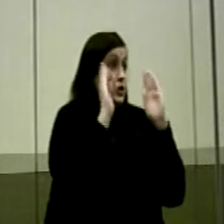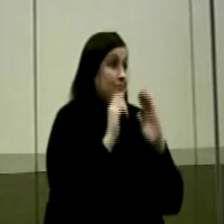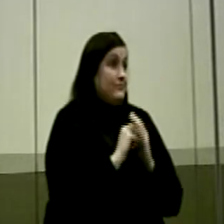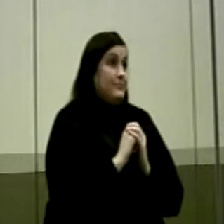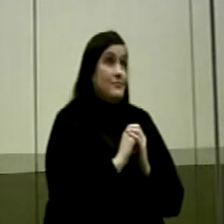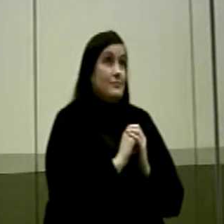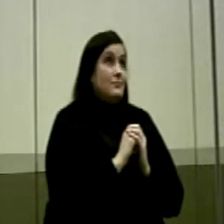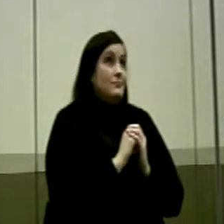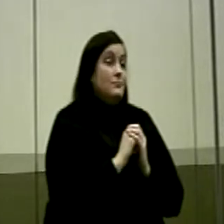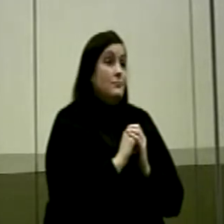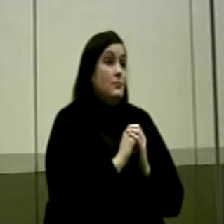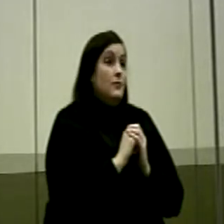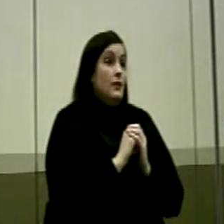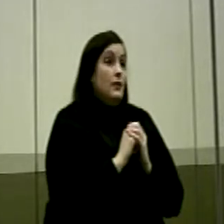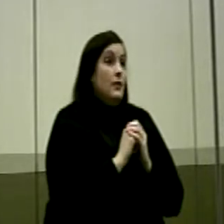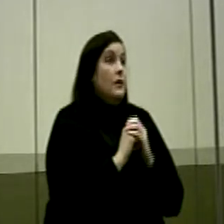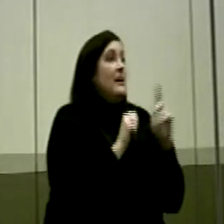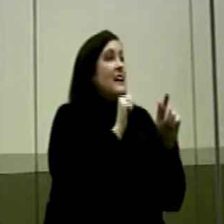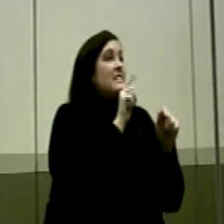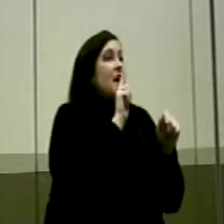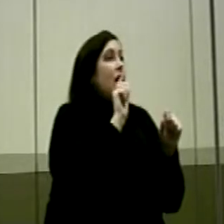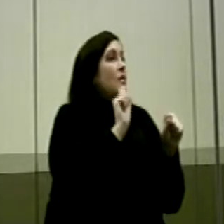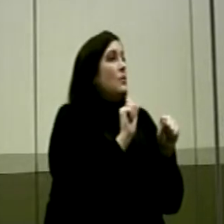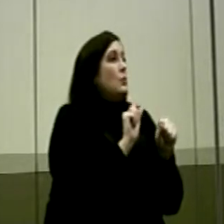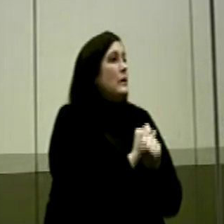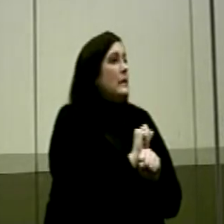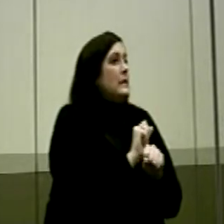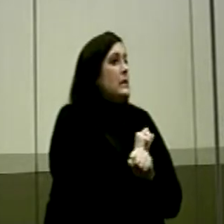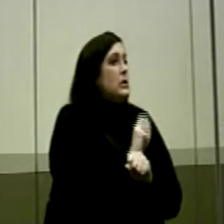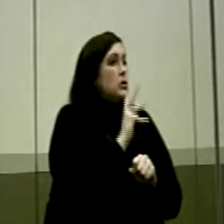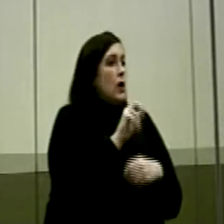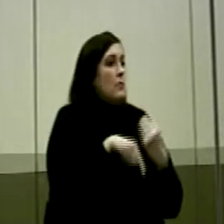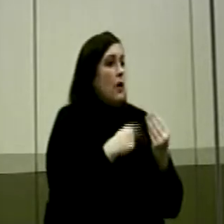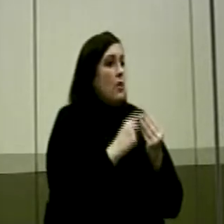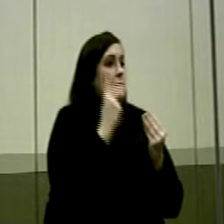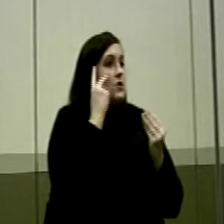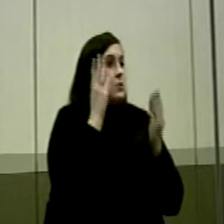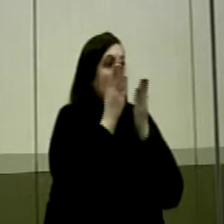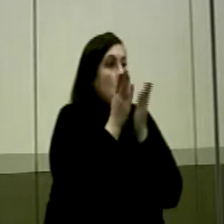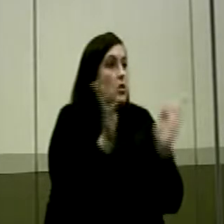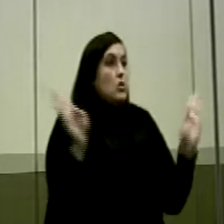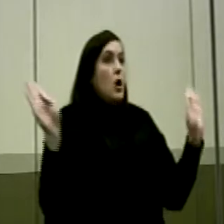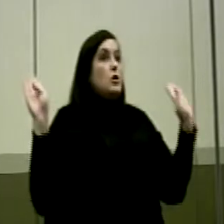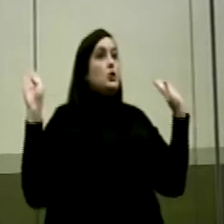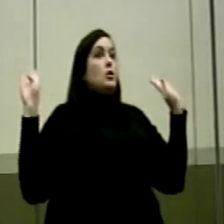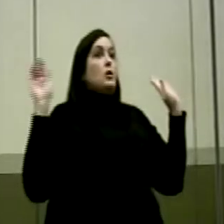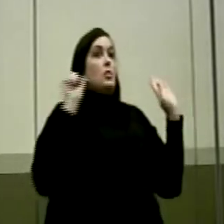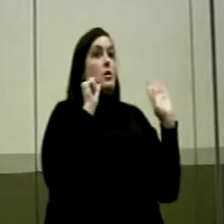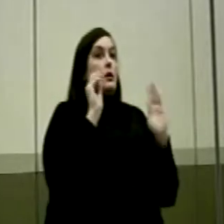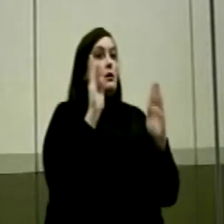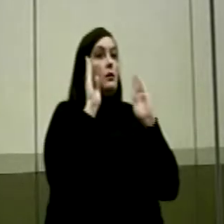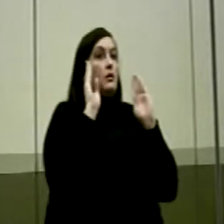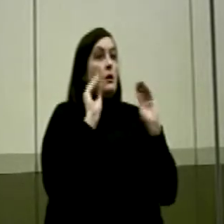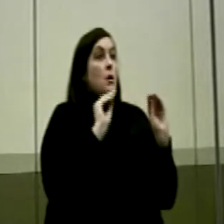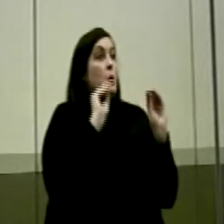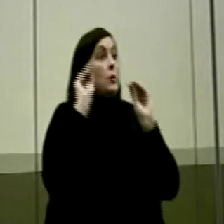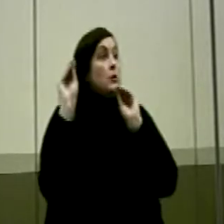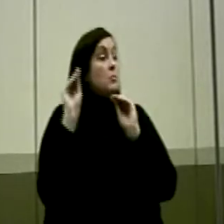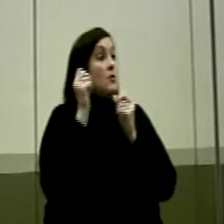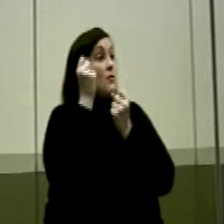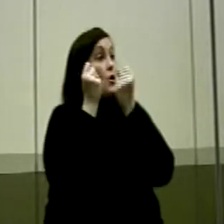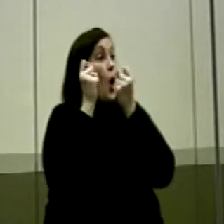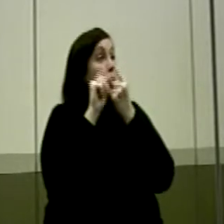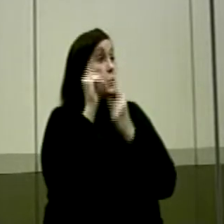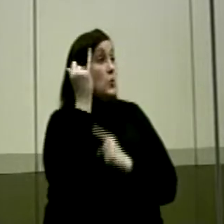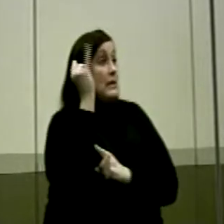unrealistic after talking about this visual field being larger to think that they're not all going to be drawn to when you go move the car to the yellow, but maybe in